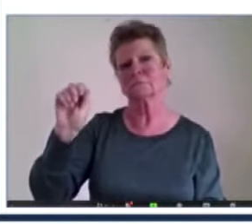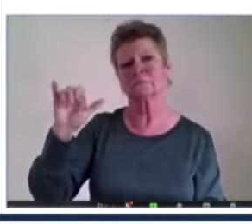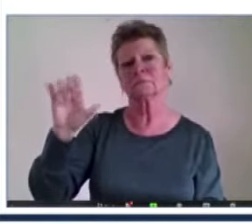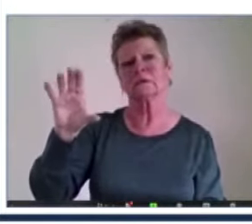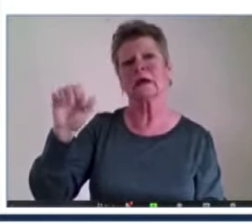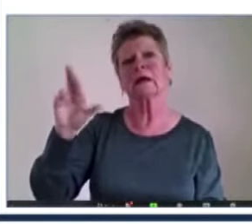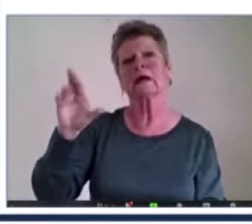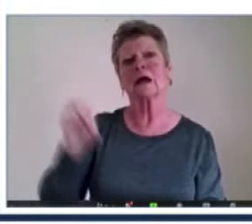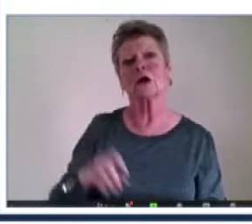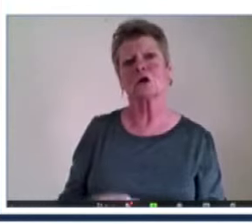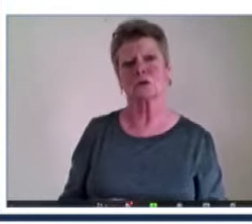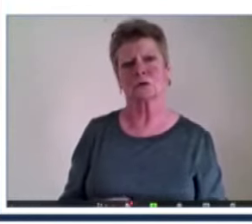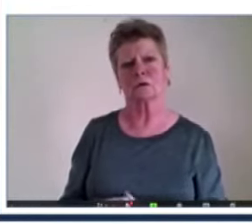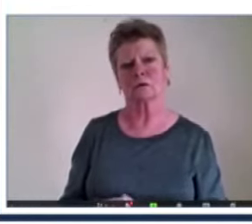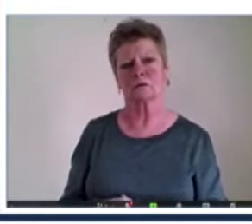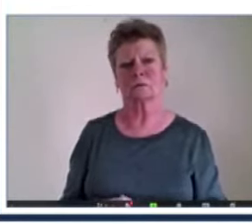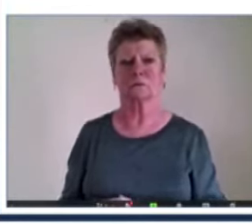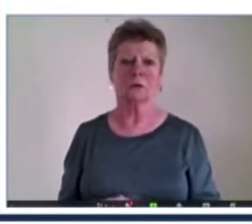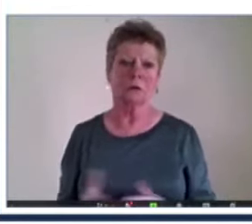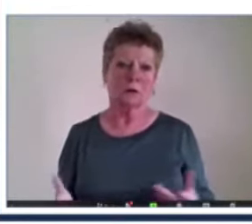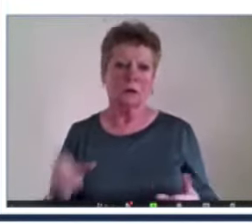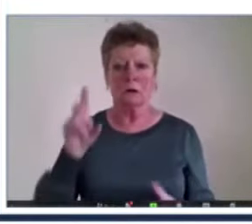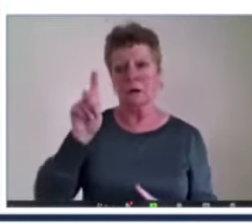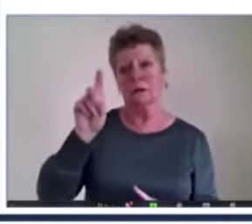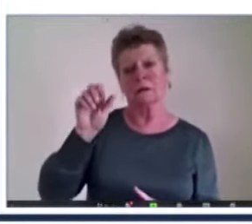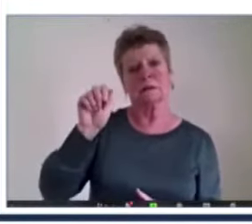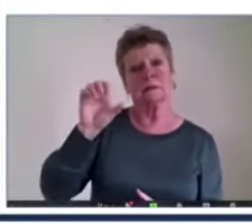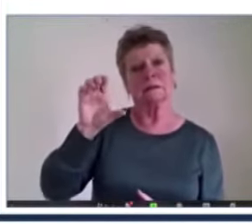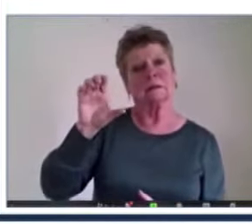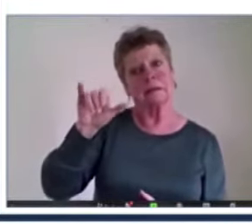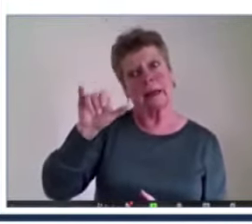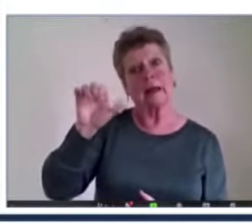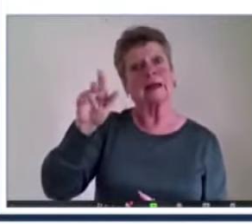So that is simply the daycares are a smaller environment.